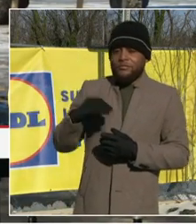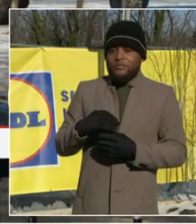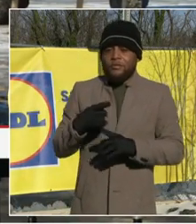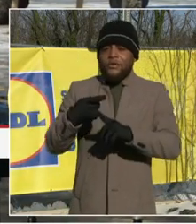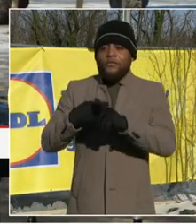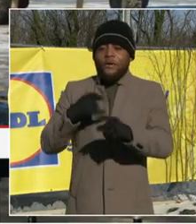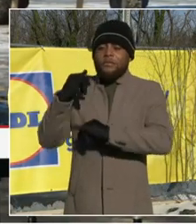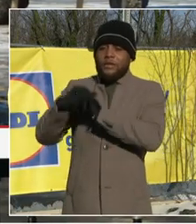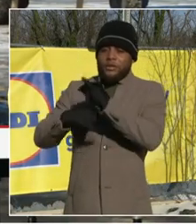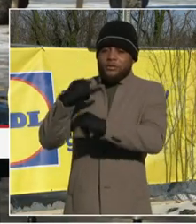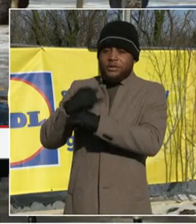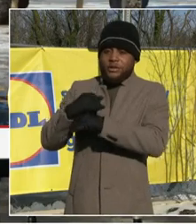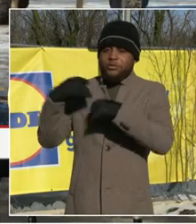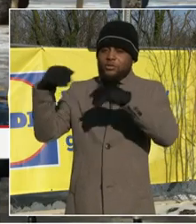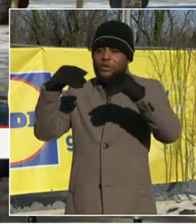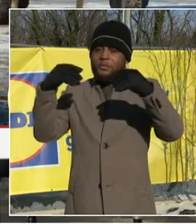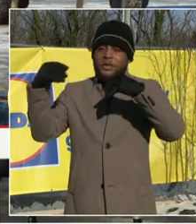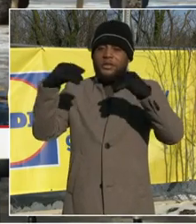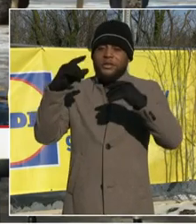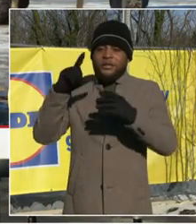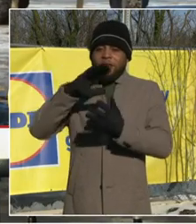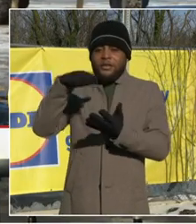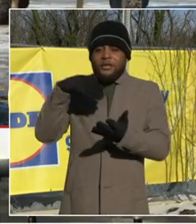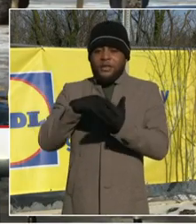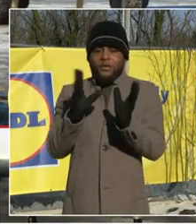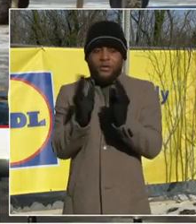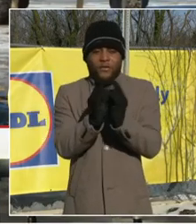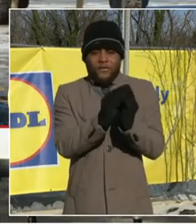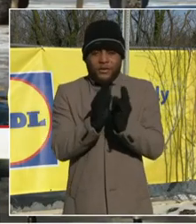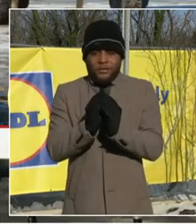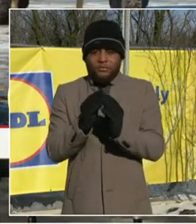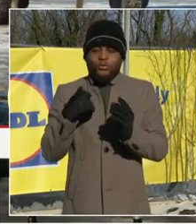Shopping Centers Conference that we have attended for many,